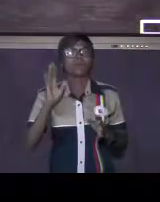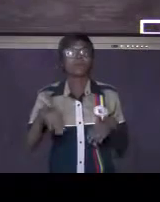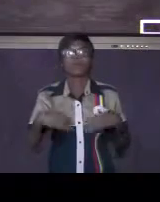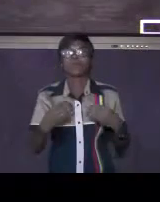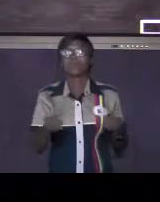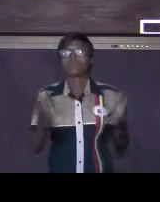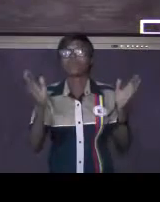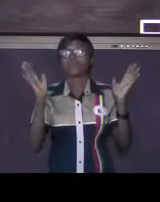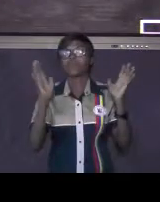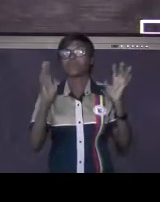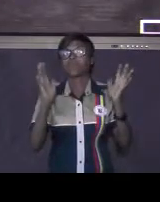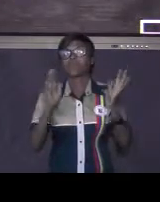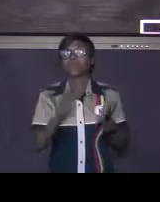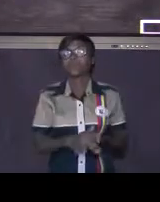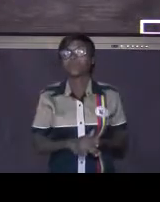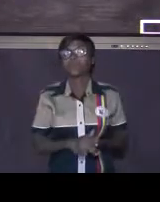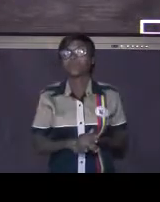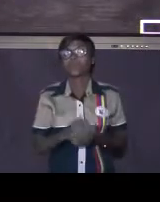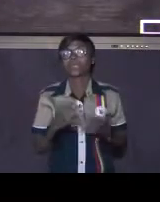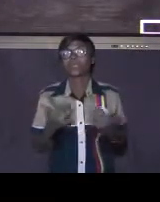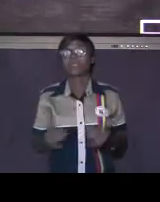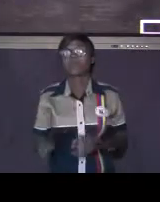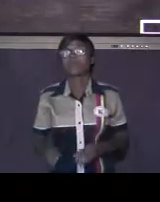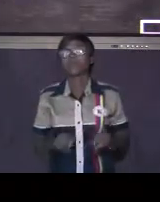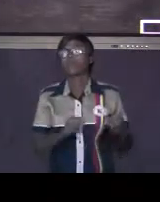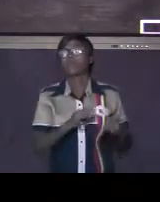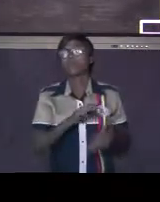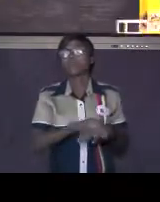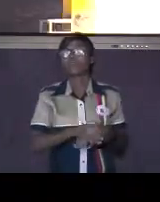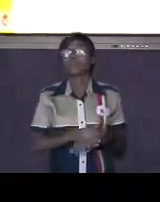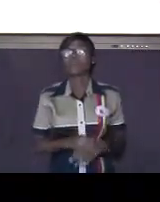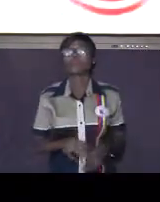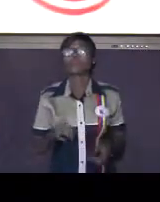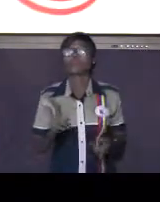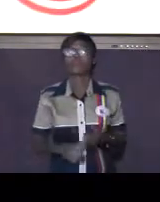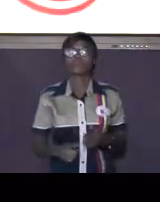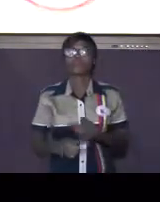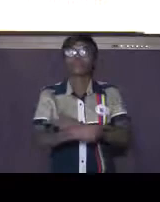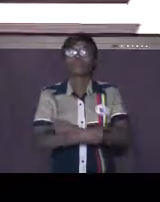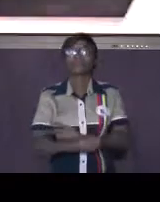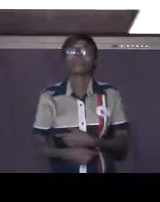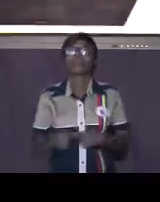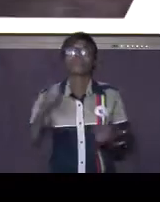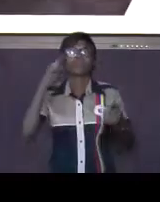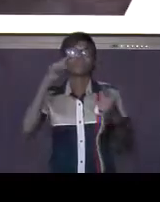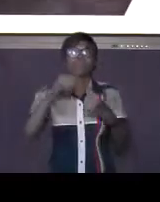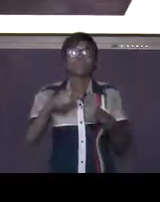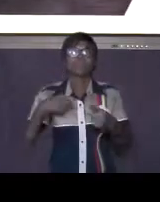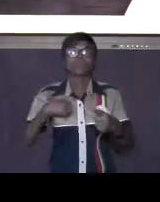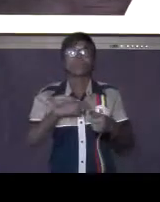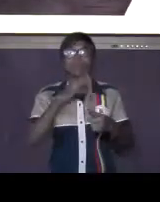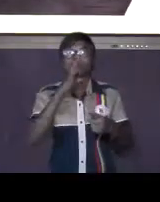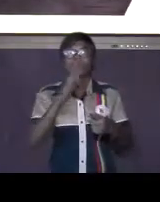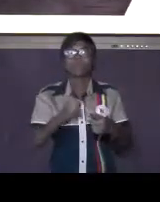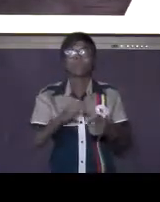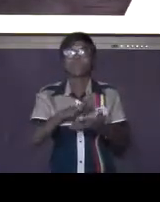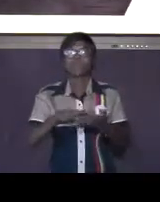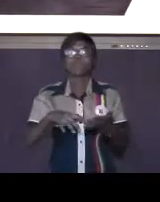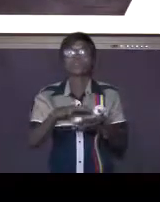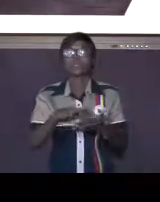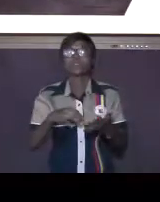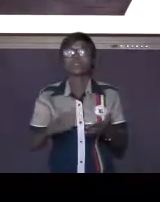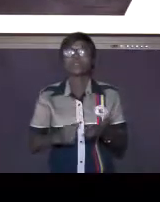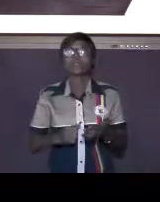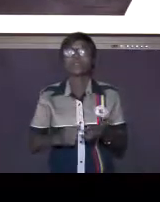you as usual with a chair. Now moving on to today's learning objectives. I did say that we will be studying